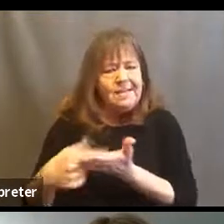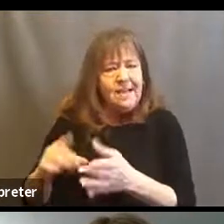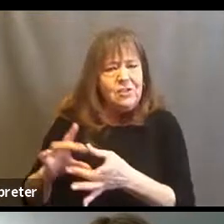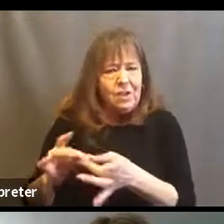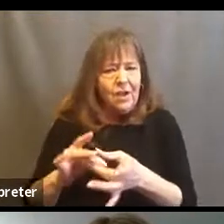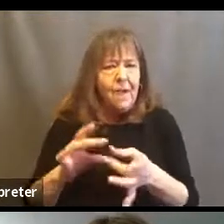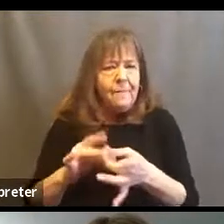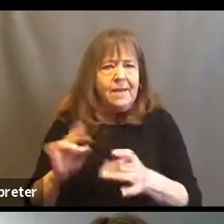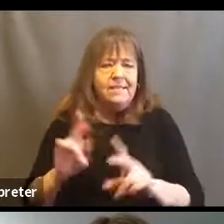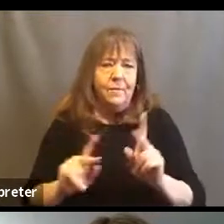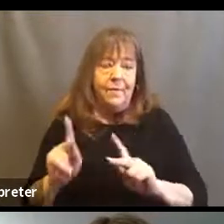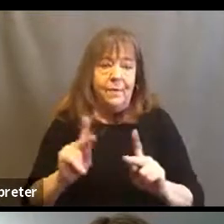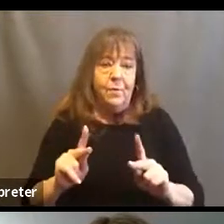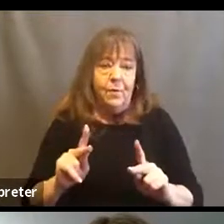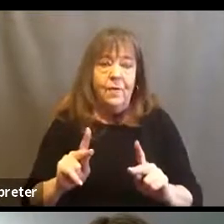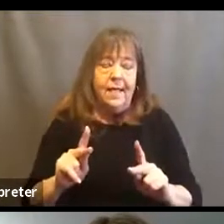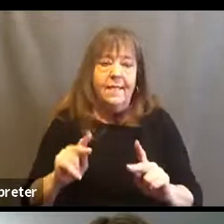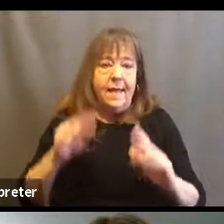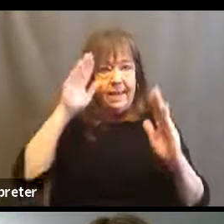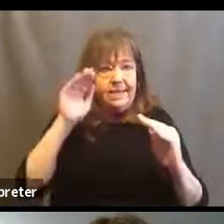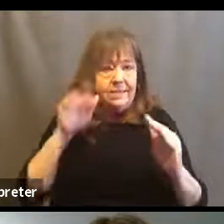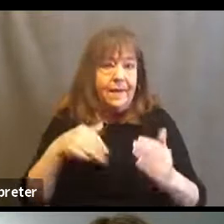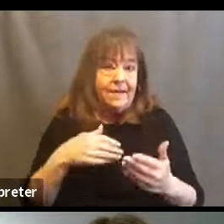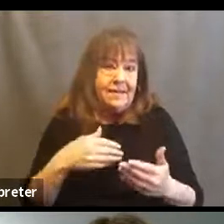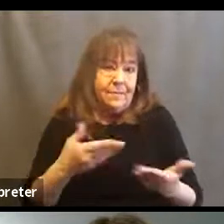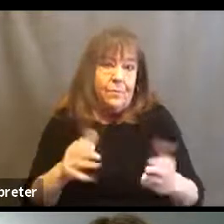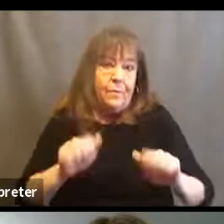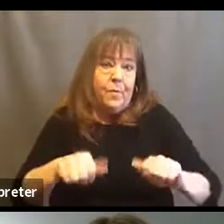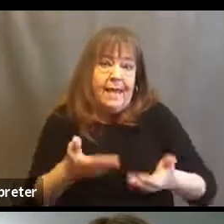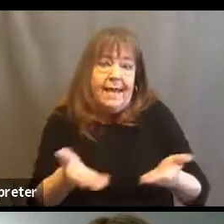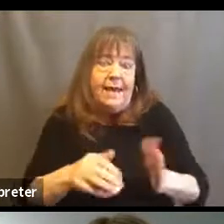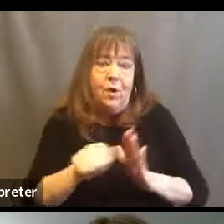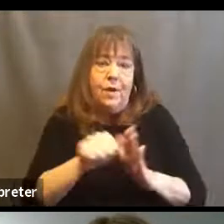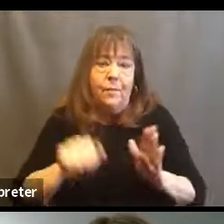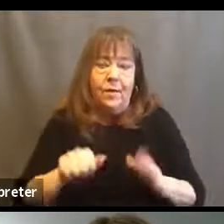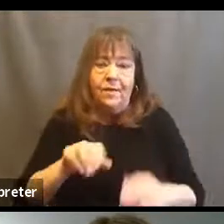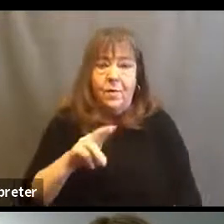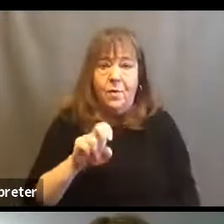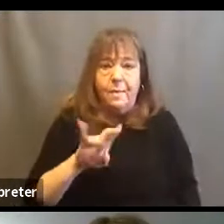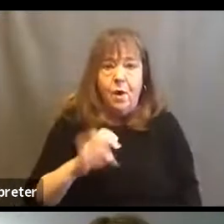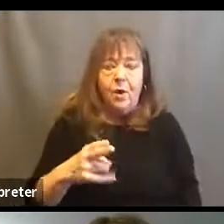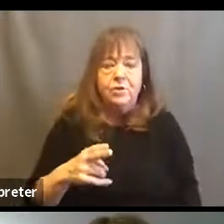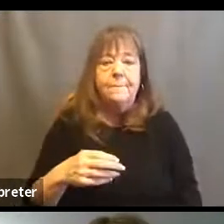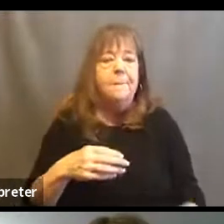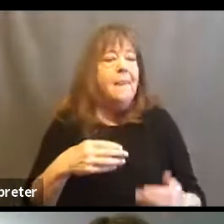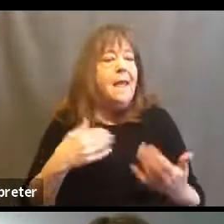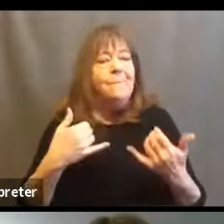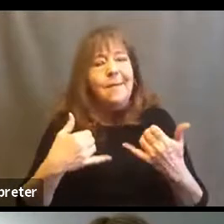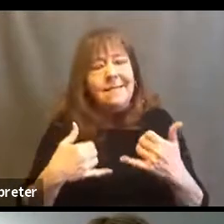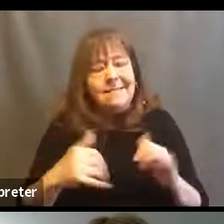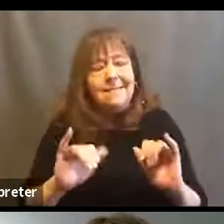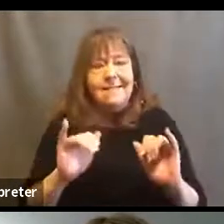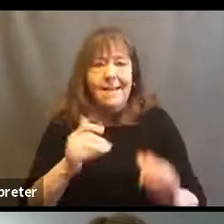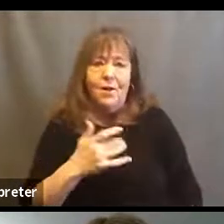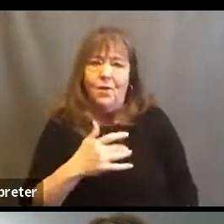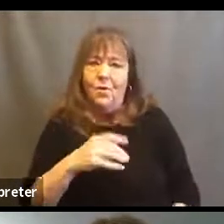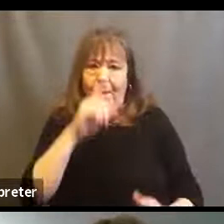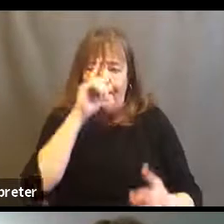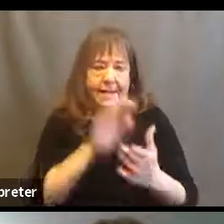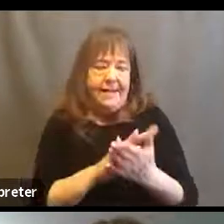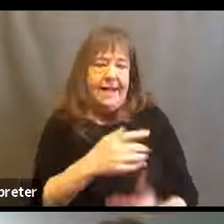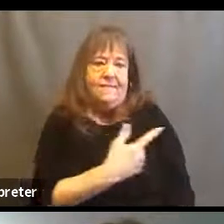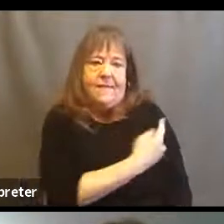suggesting that possibility. The vaccinations still are felt very strongly to prevent against